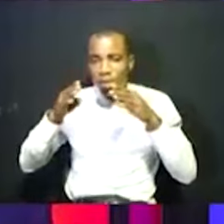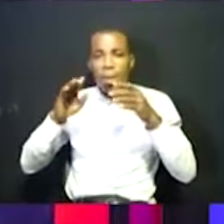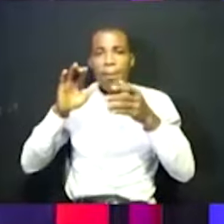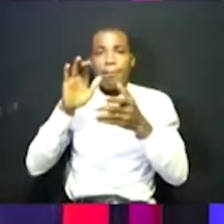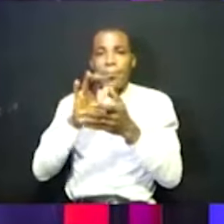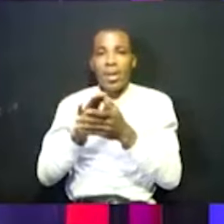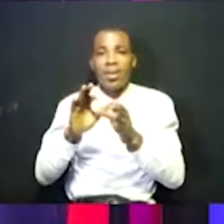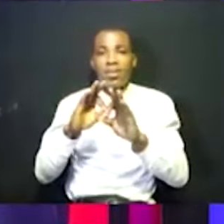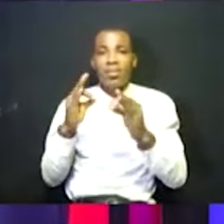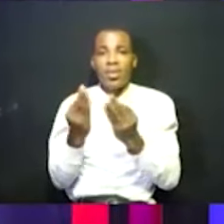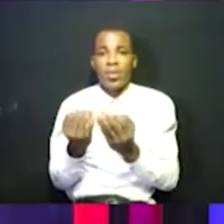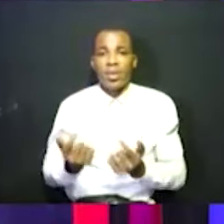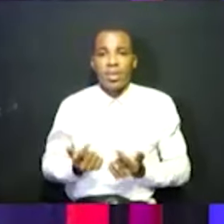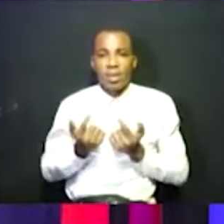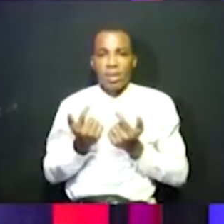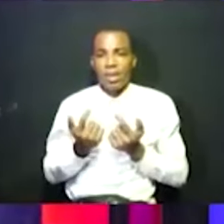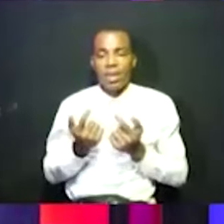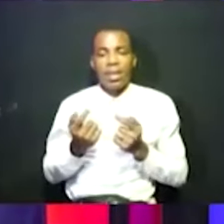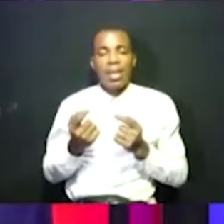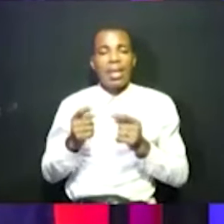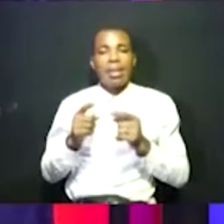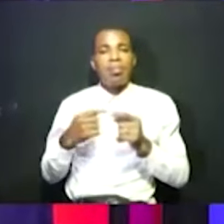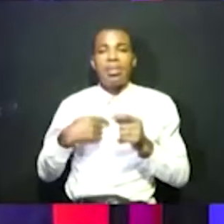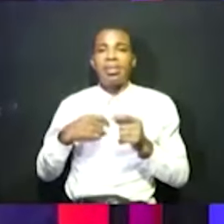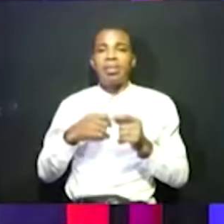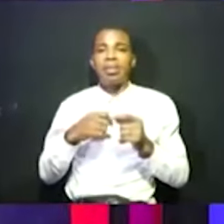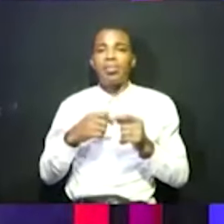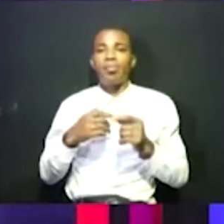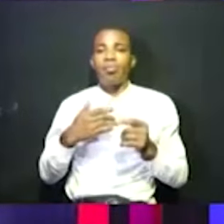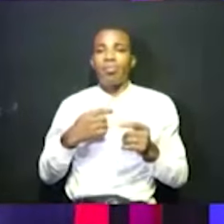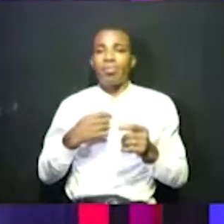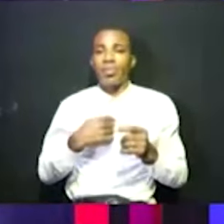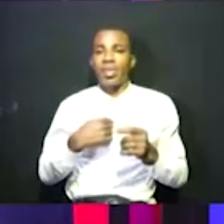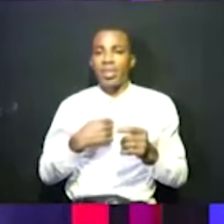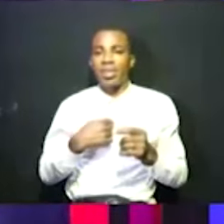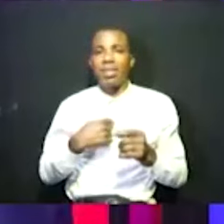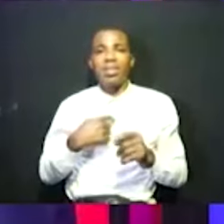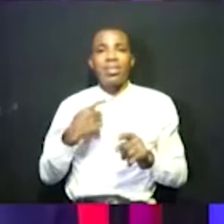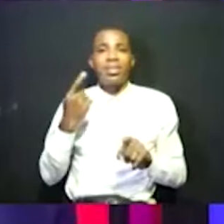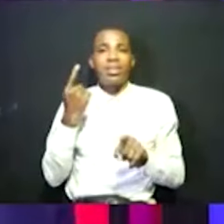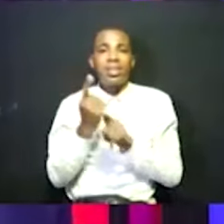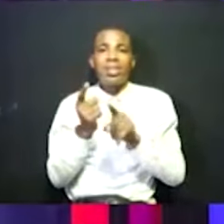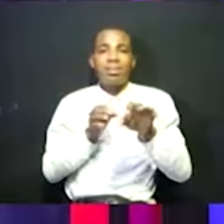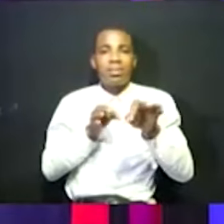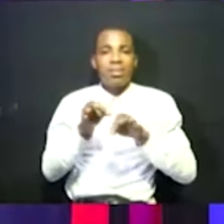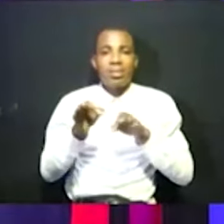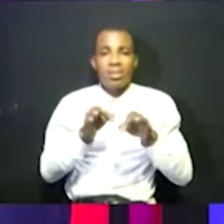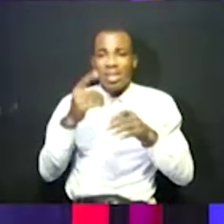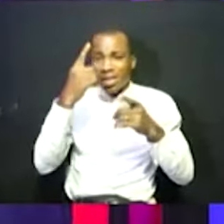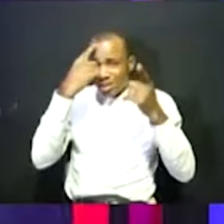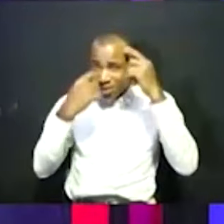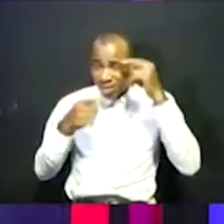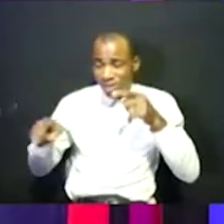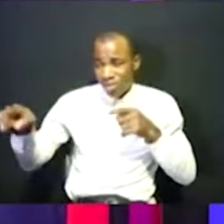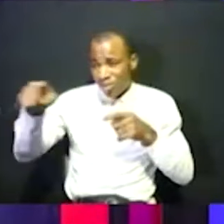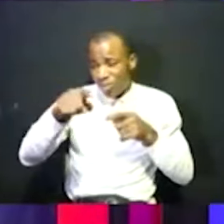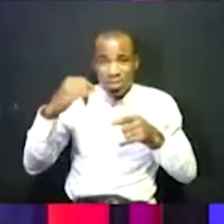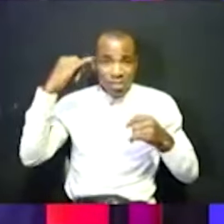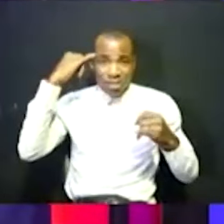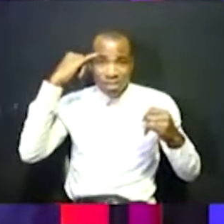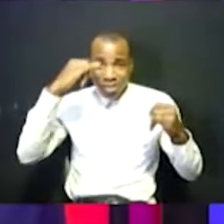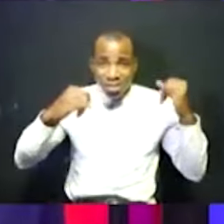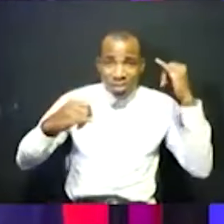on marriage but to bring to fore some ideas people hold on the family and marriage, and to